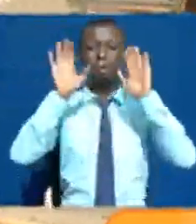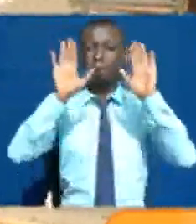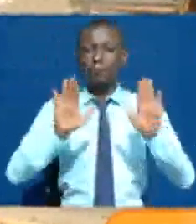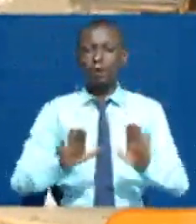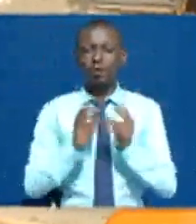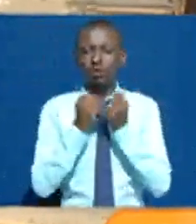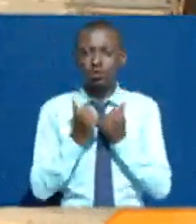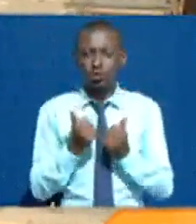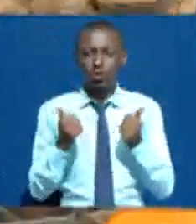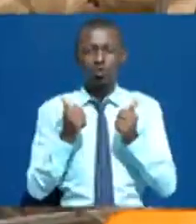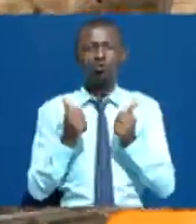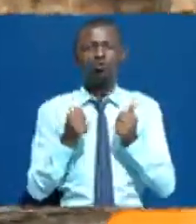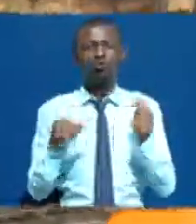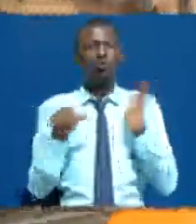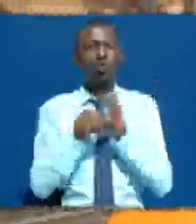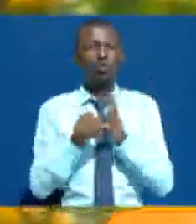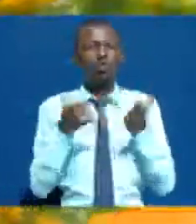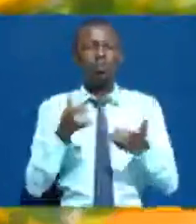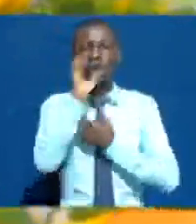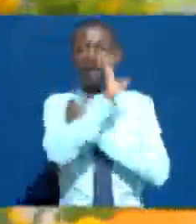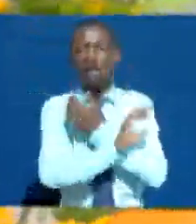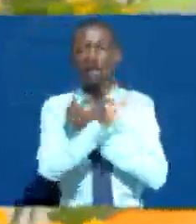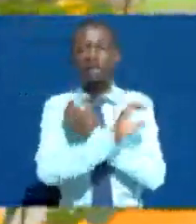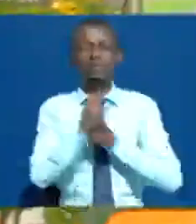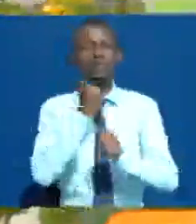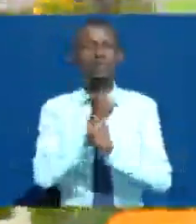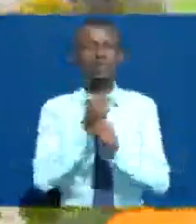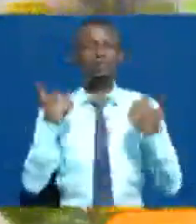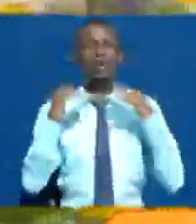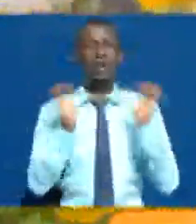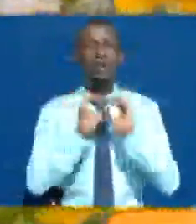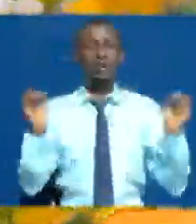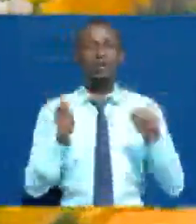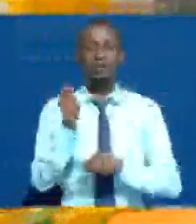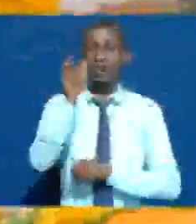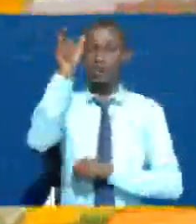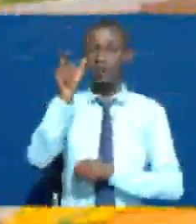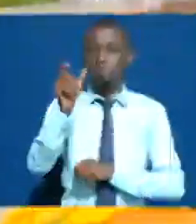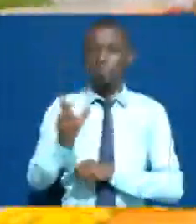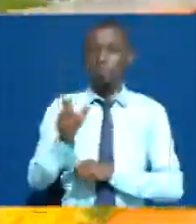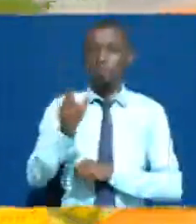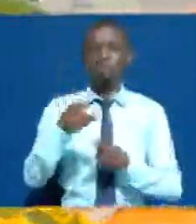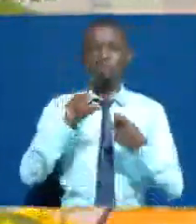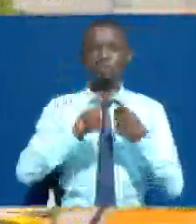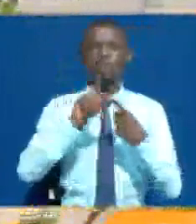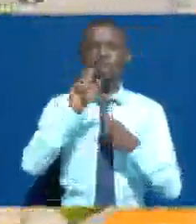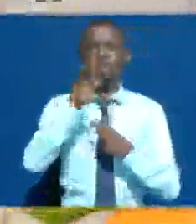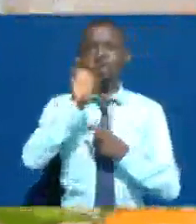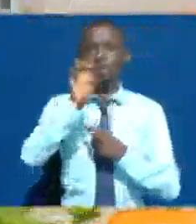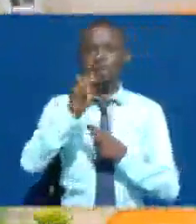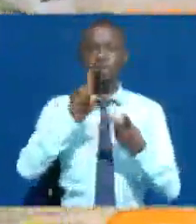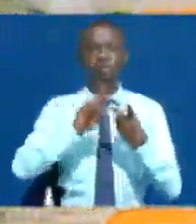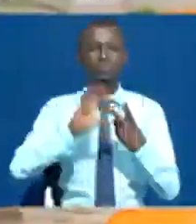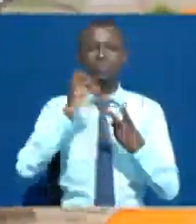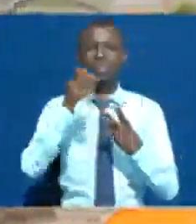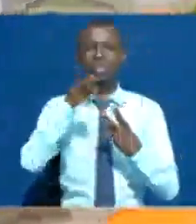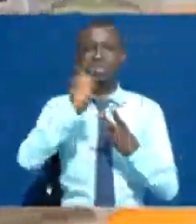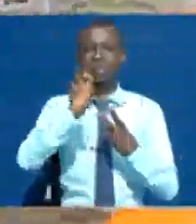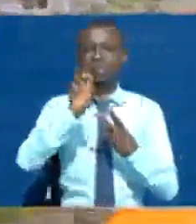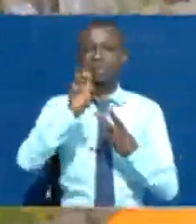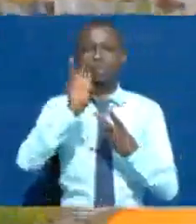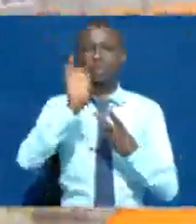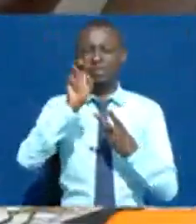addressing the unemployment crisis in the country. Judges Lawrence Mugambi, Christine Meoli and David Majanja